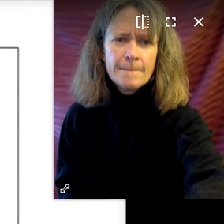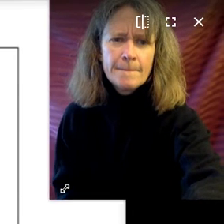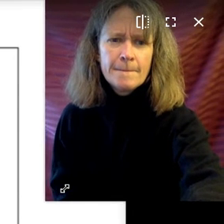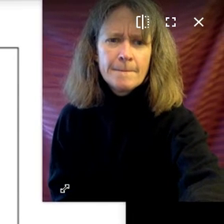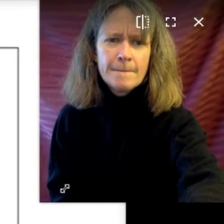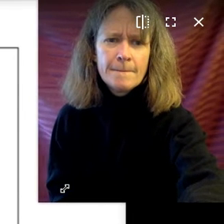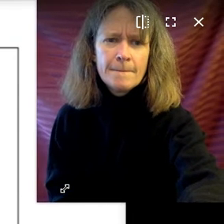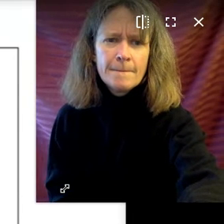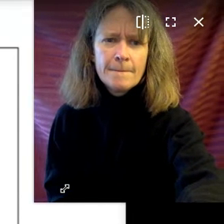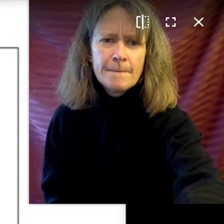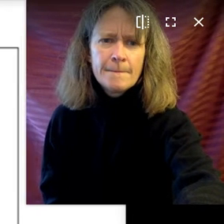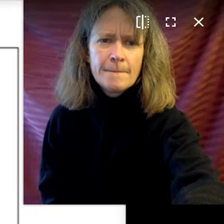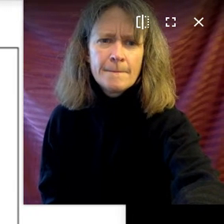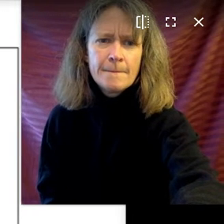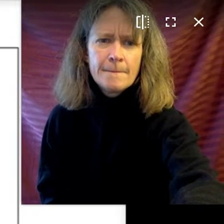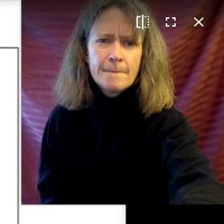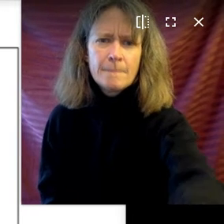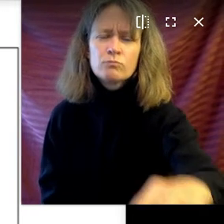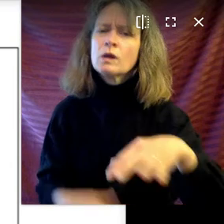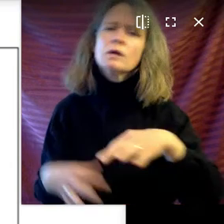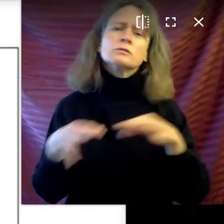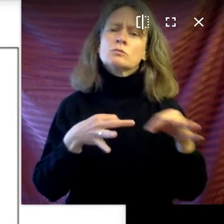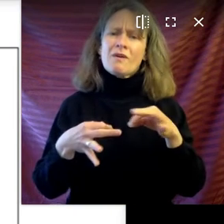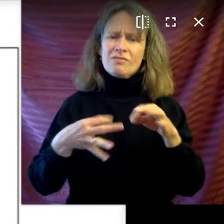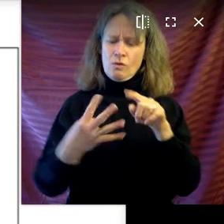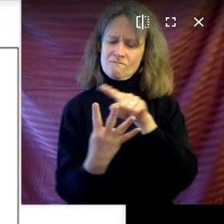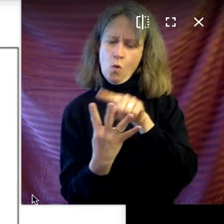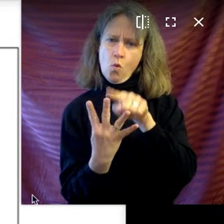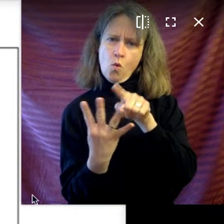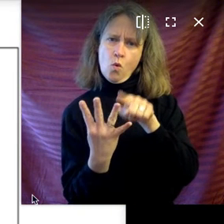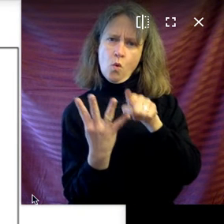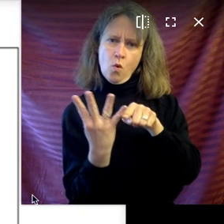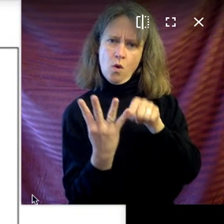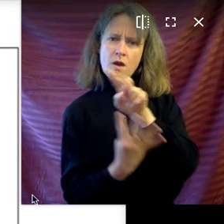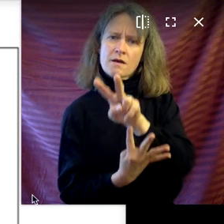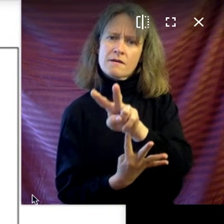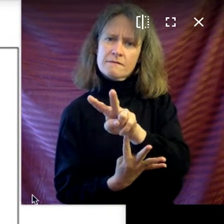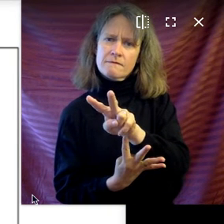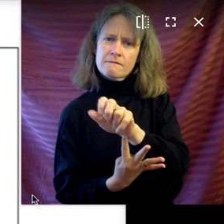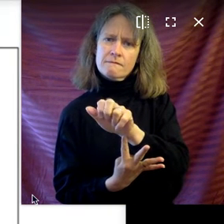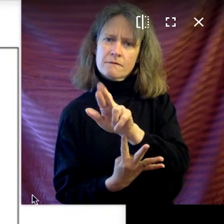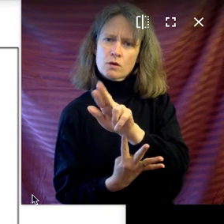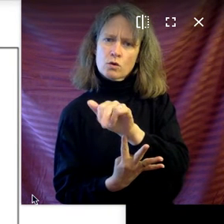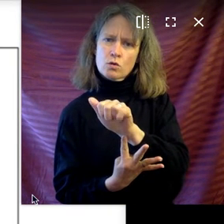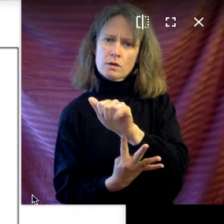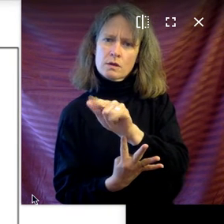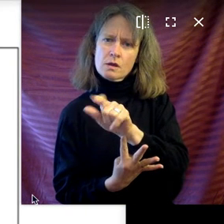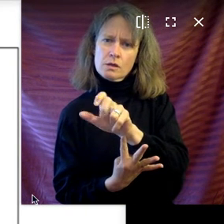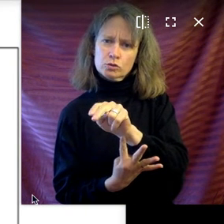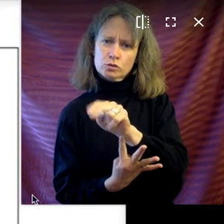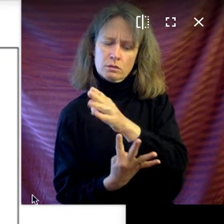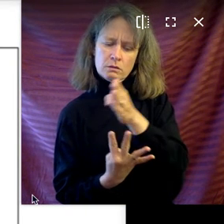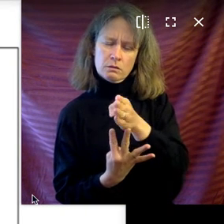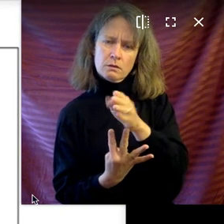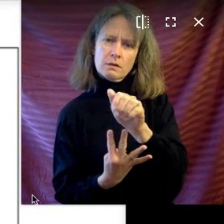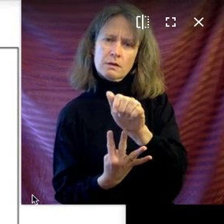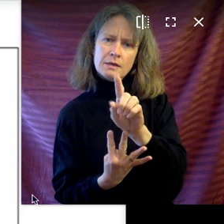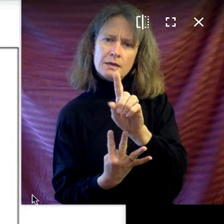4 principles are. So, a definition for variation, adaptation,